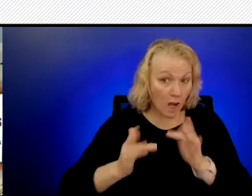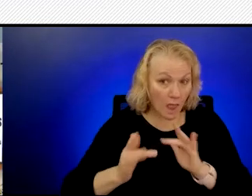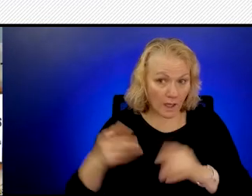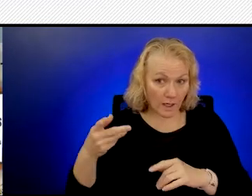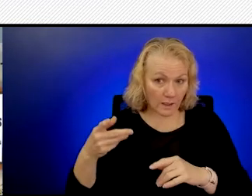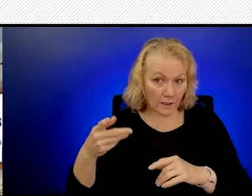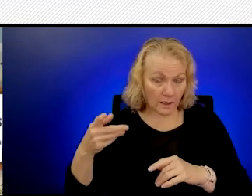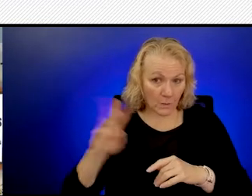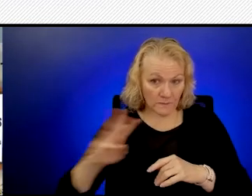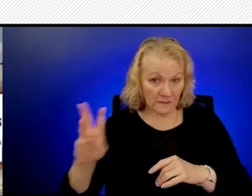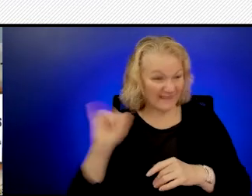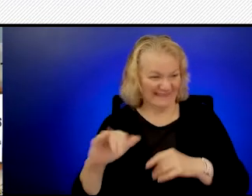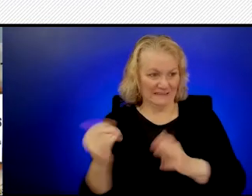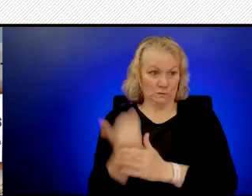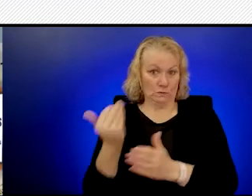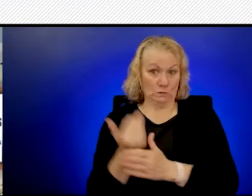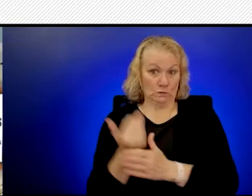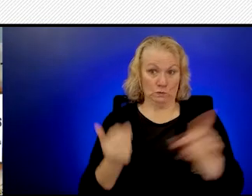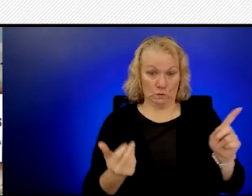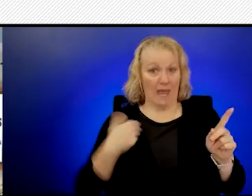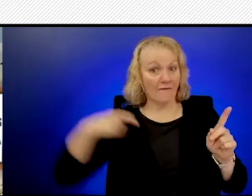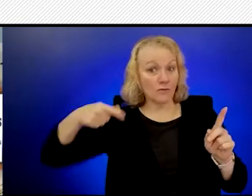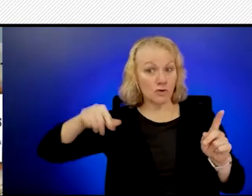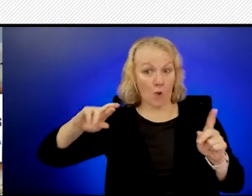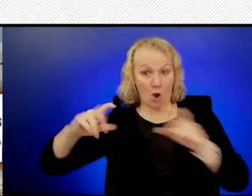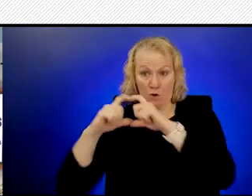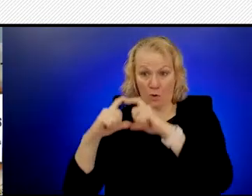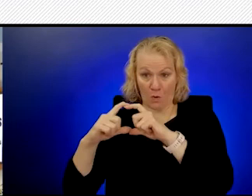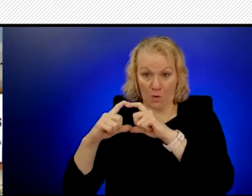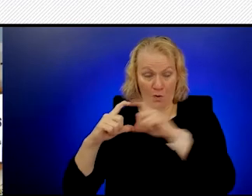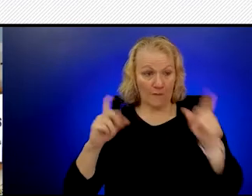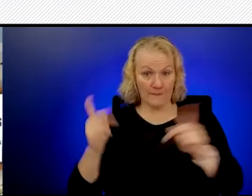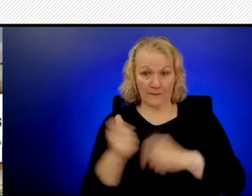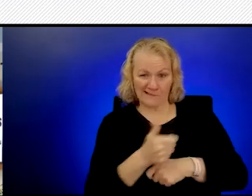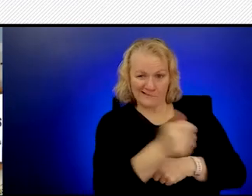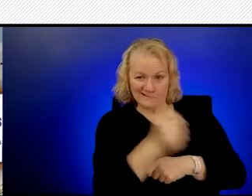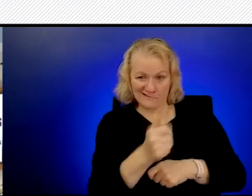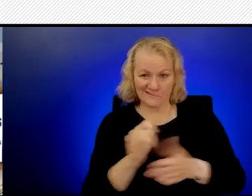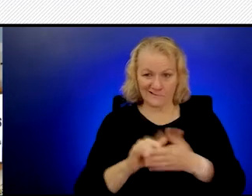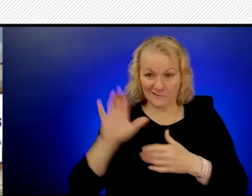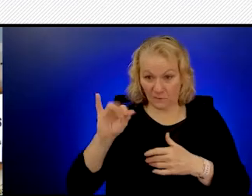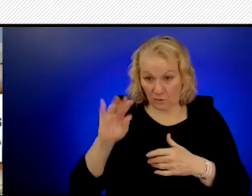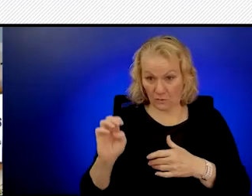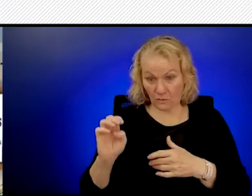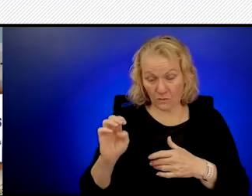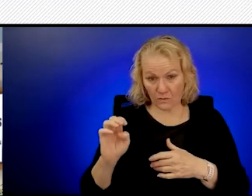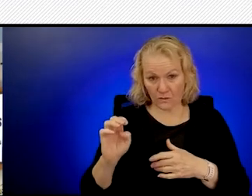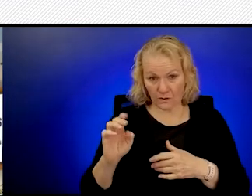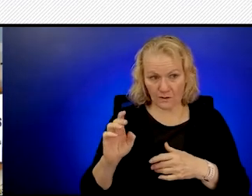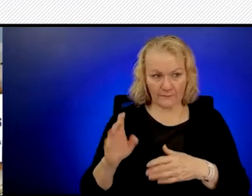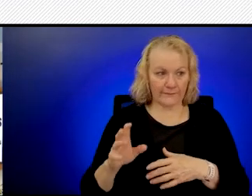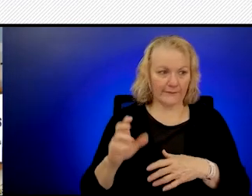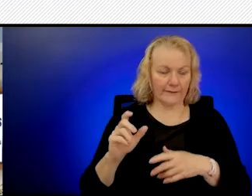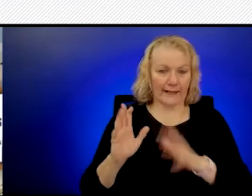fairly new. We've got a QR code, and people just scan the QR code. They can leave their